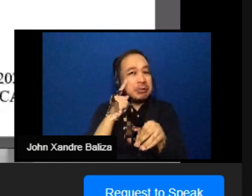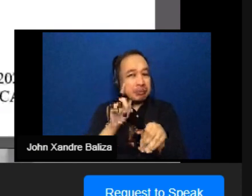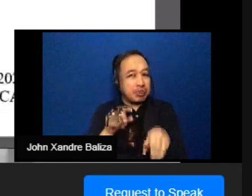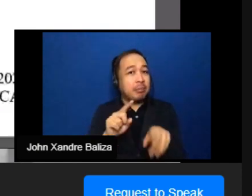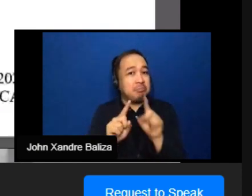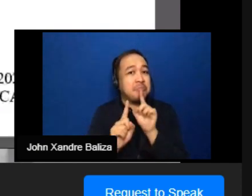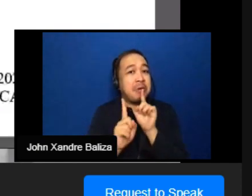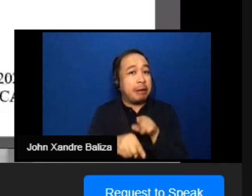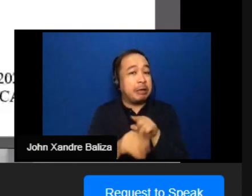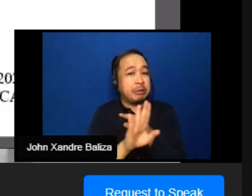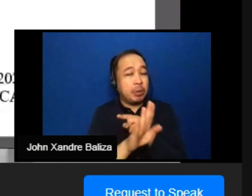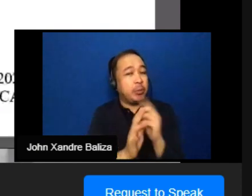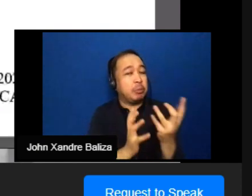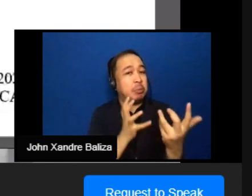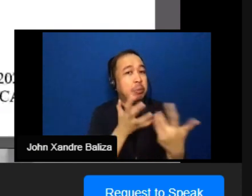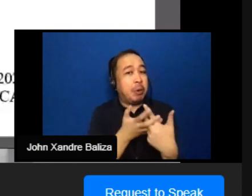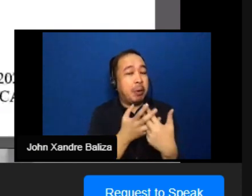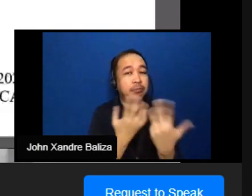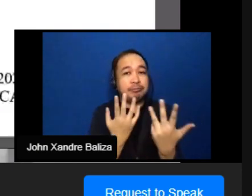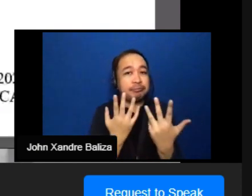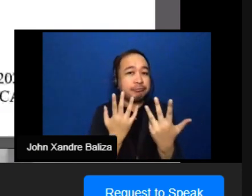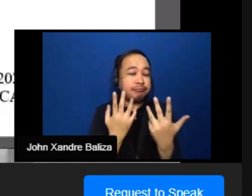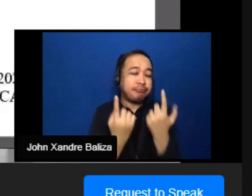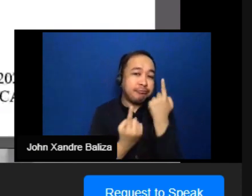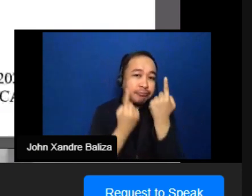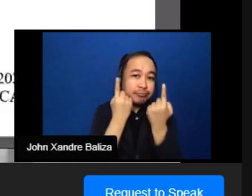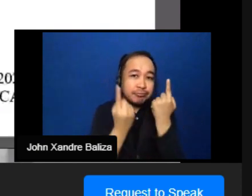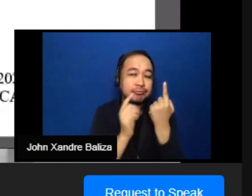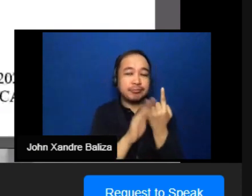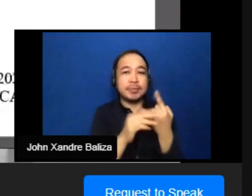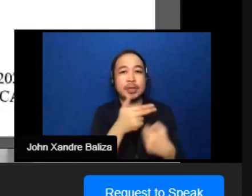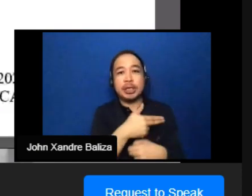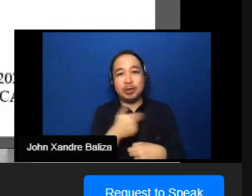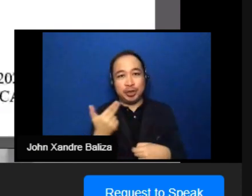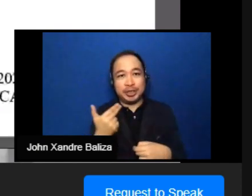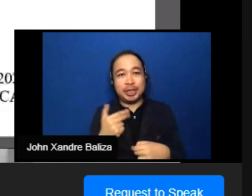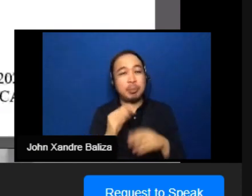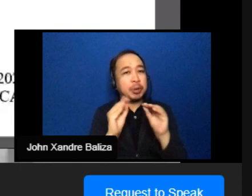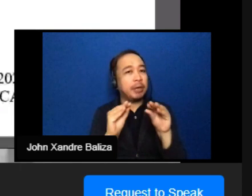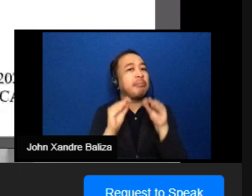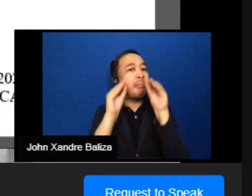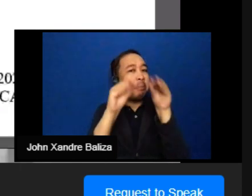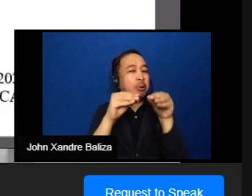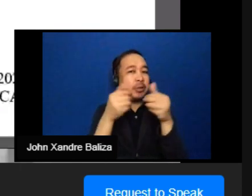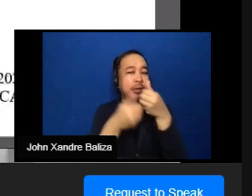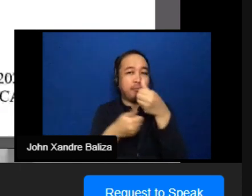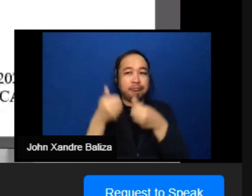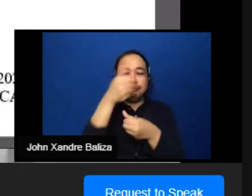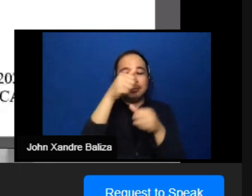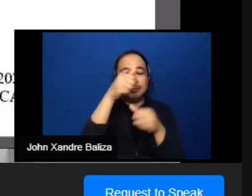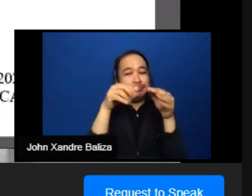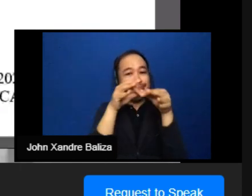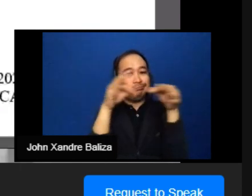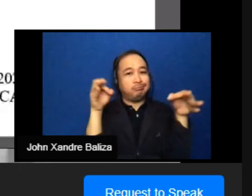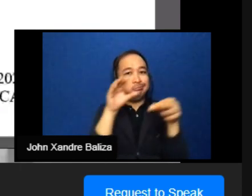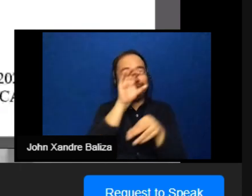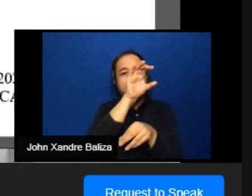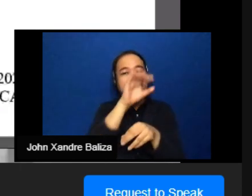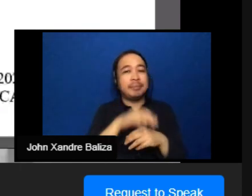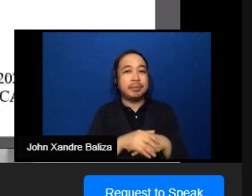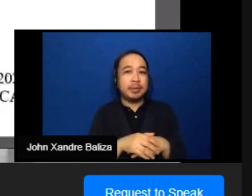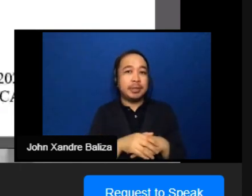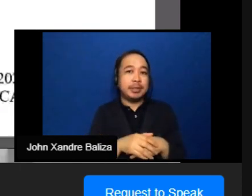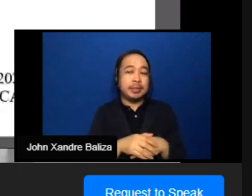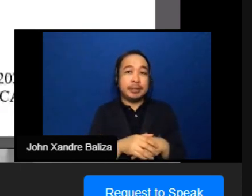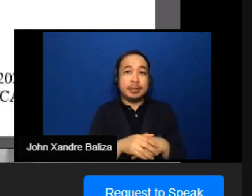the beginning. Yes, putting in the heading. So so therefore, because we have not had the time